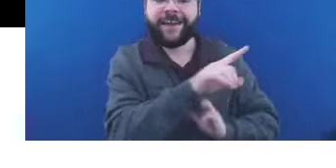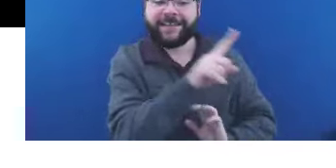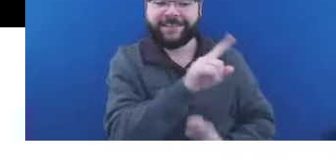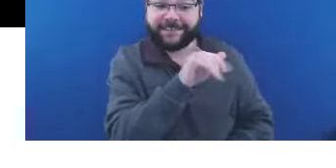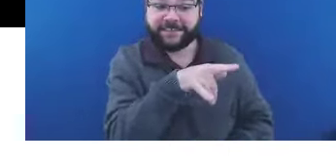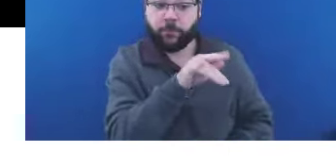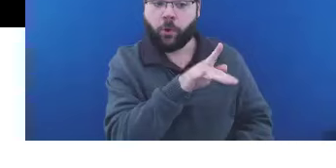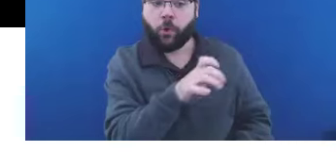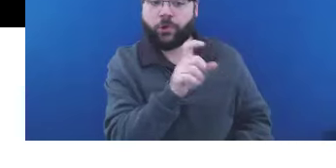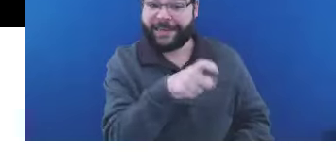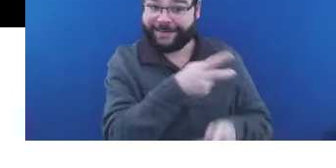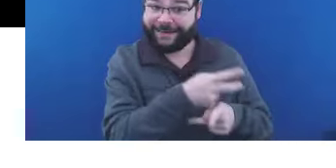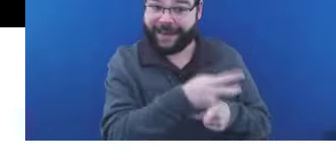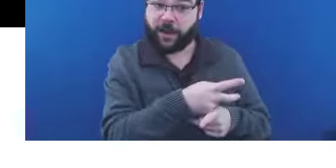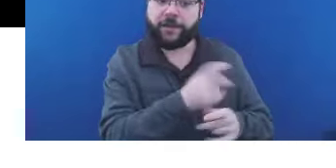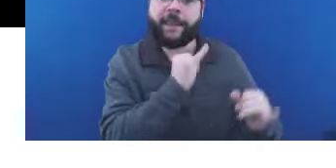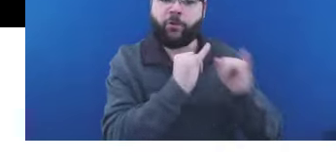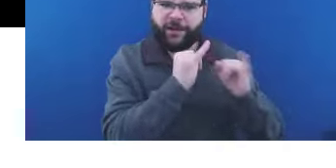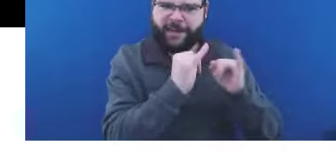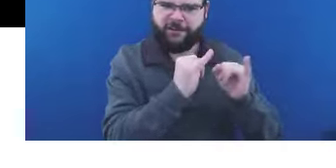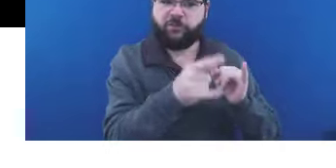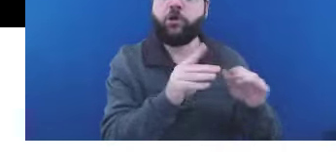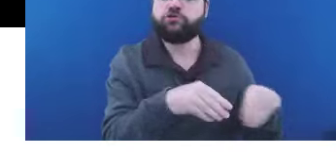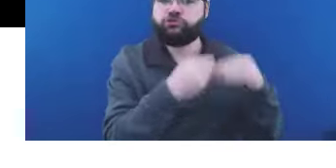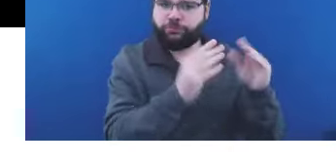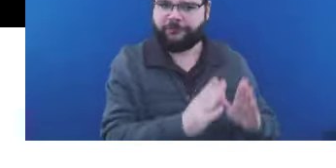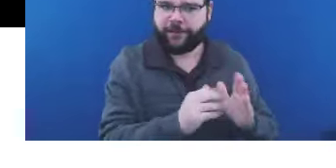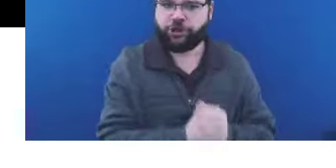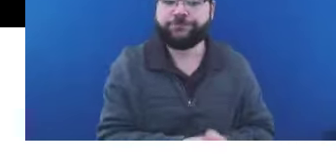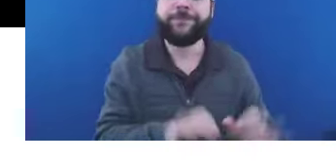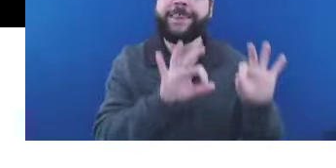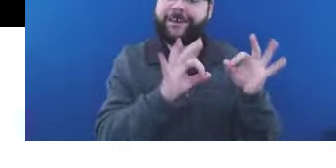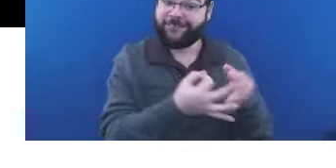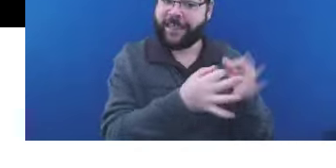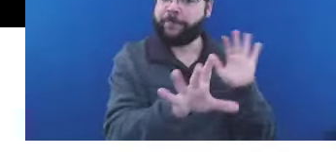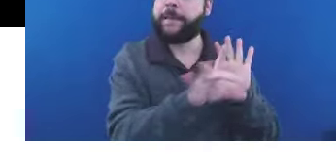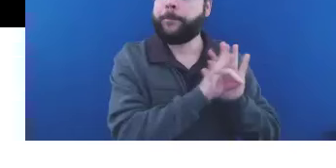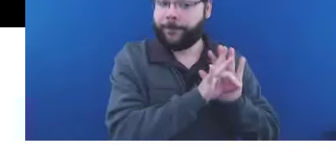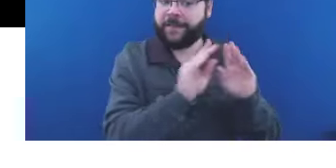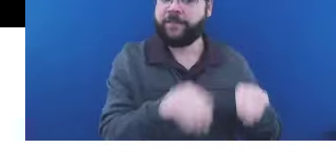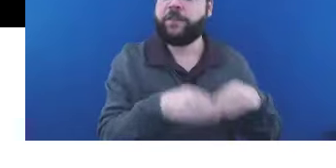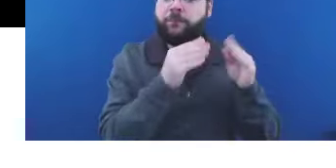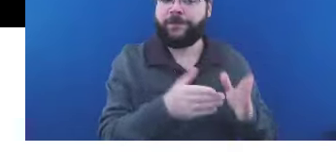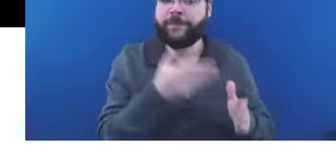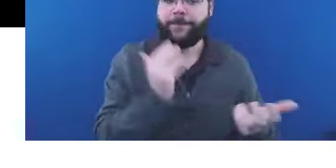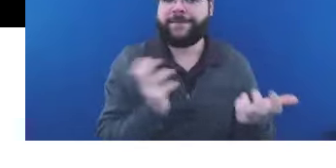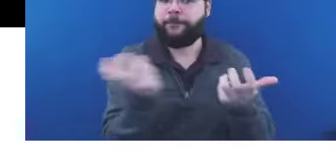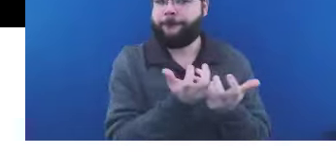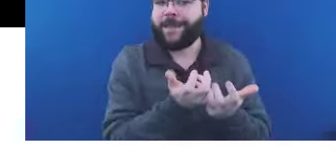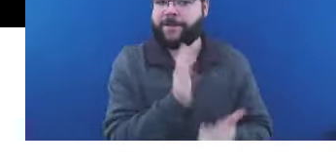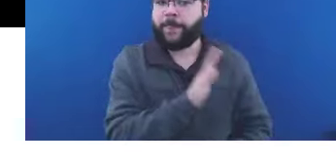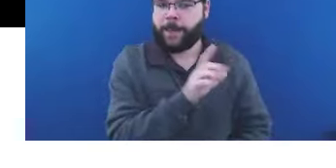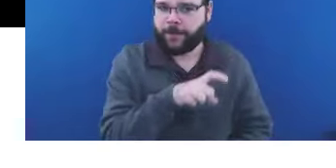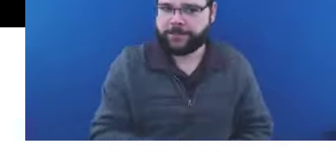want care, and they would go interview those providers. The family chooses the provider that best suits their